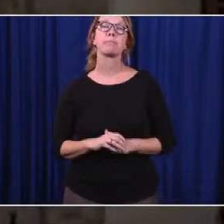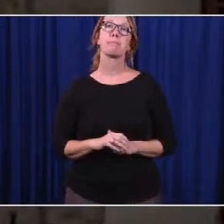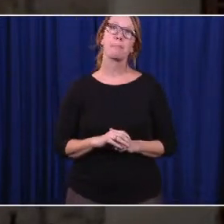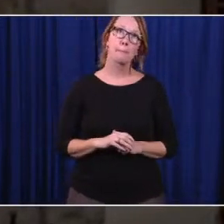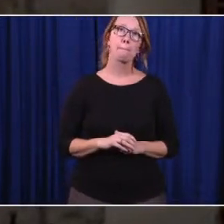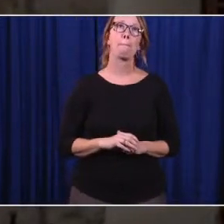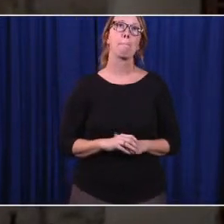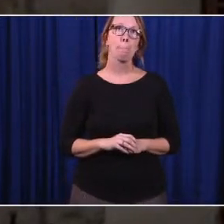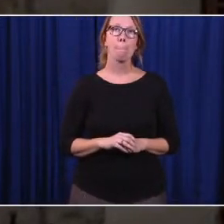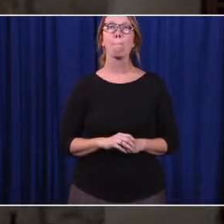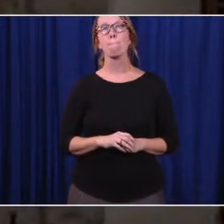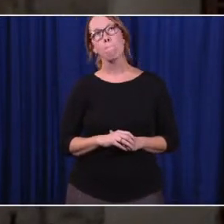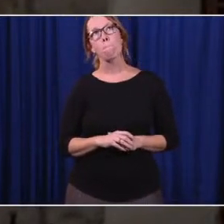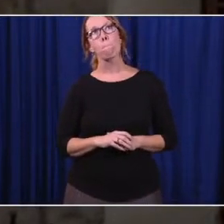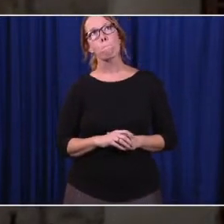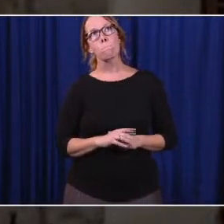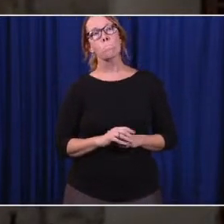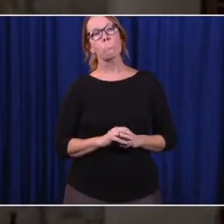that